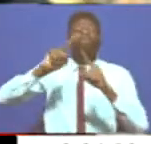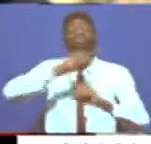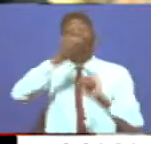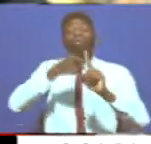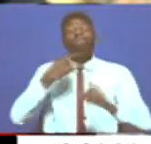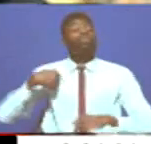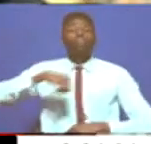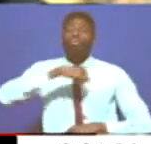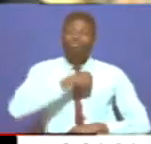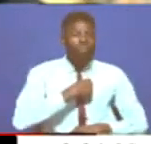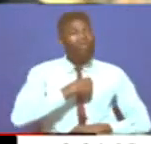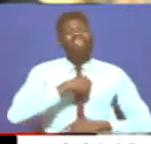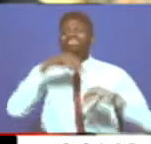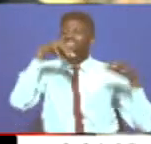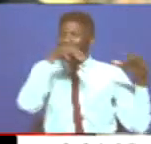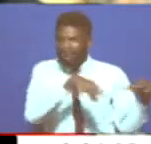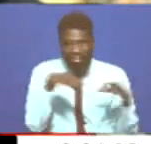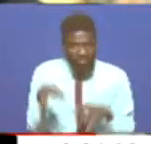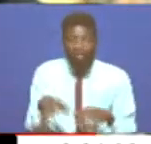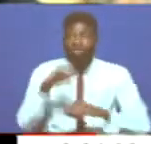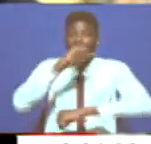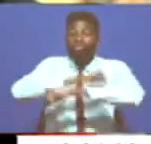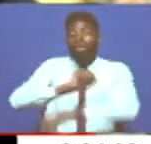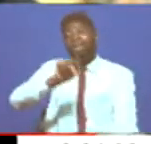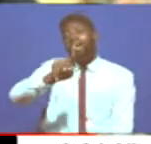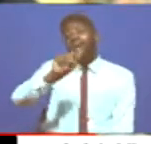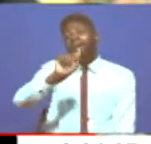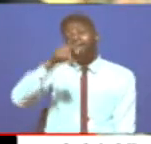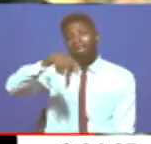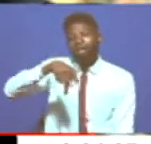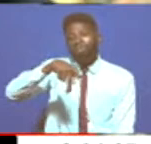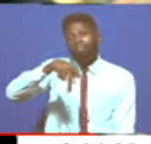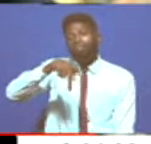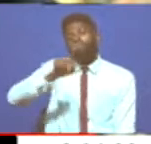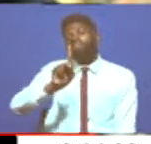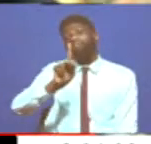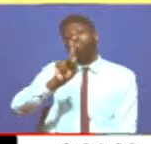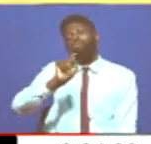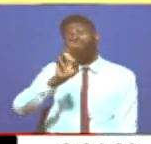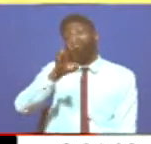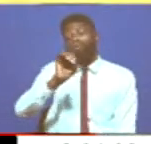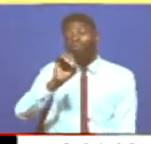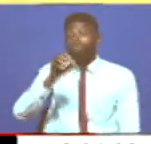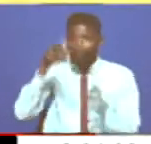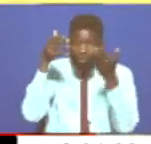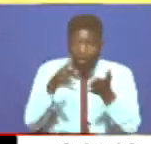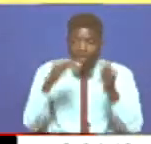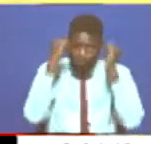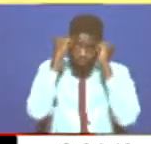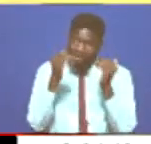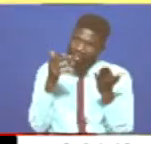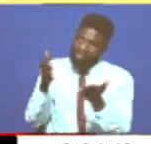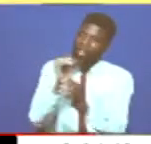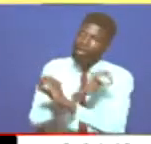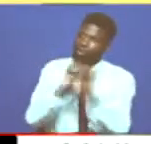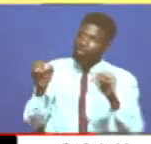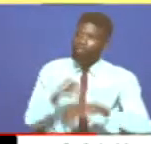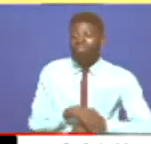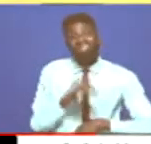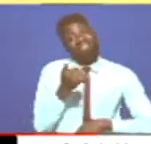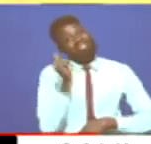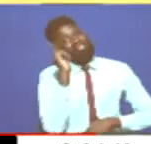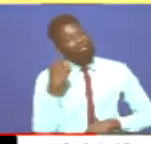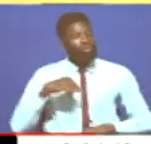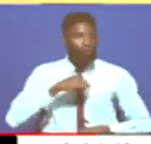mashule, shule ya Kapturo, kuanzia hata leo, hakuna mtoto hata moja. Hata jana tulisikia marisasi, tulikuwa